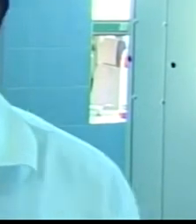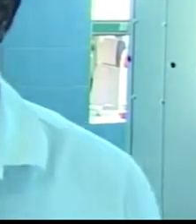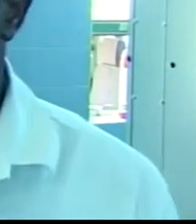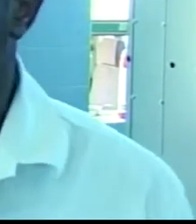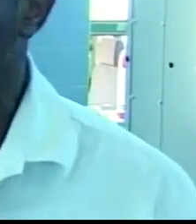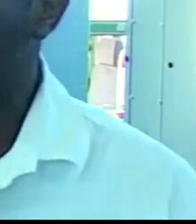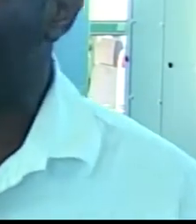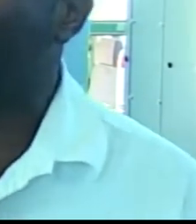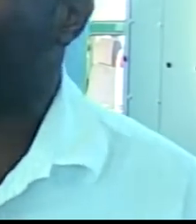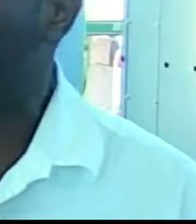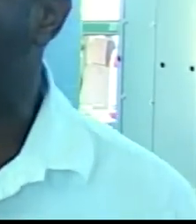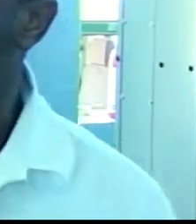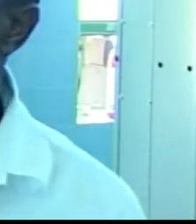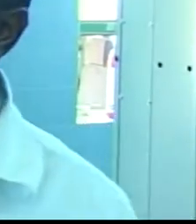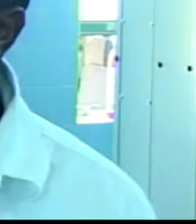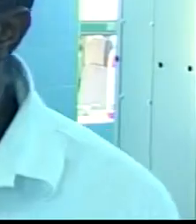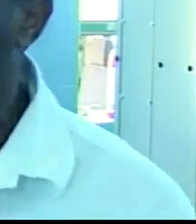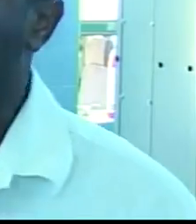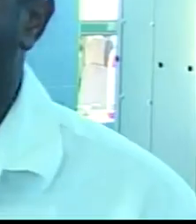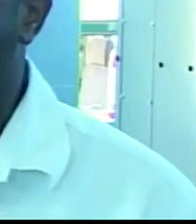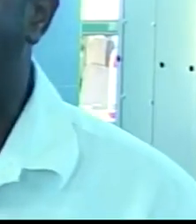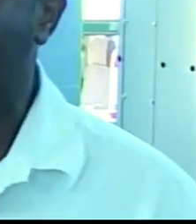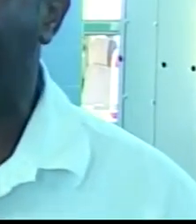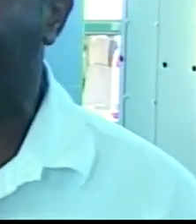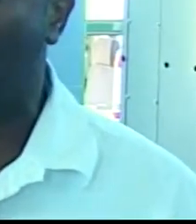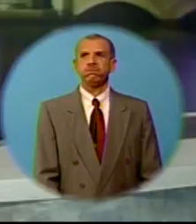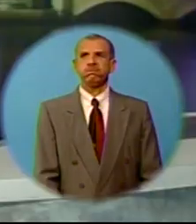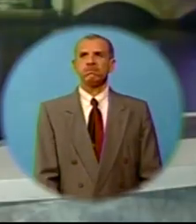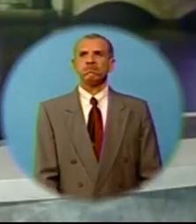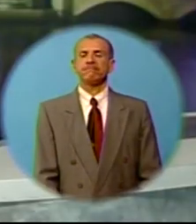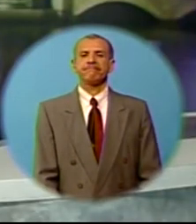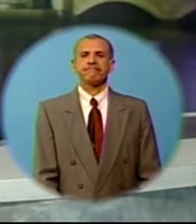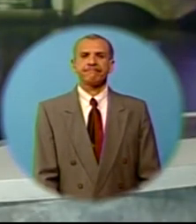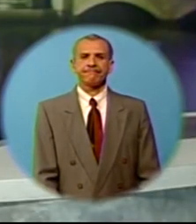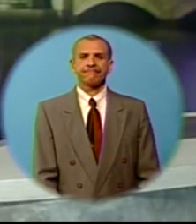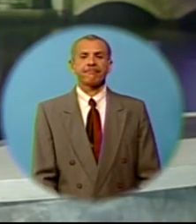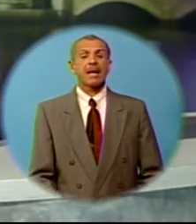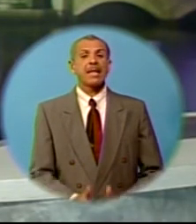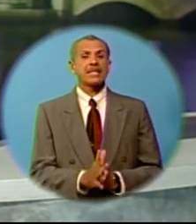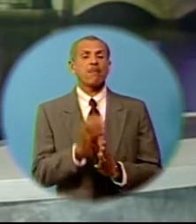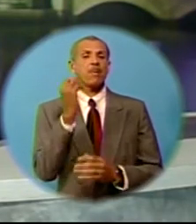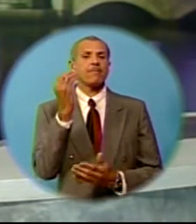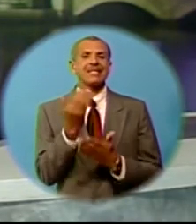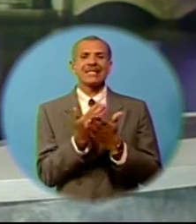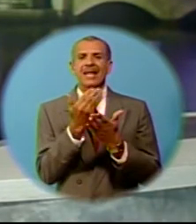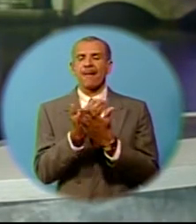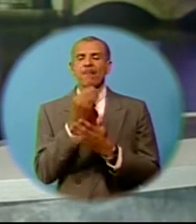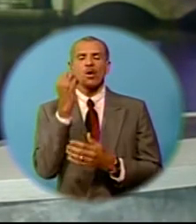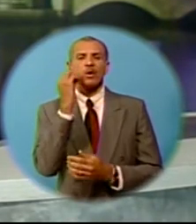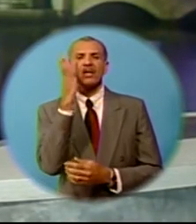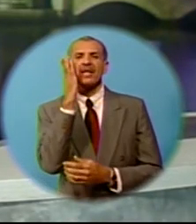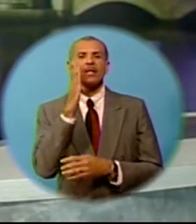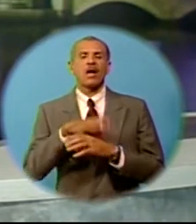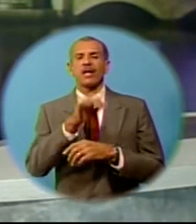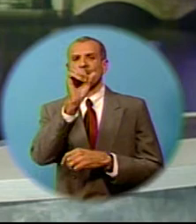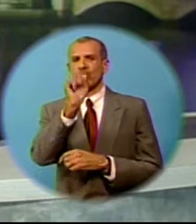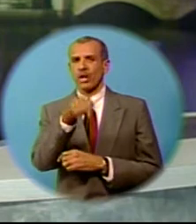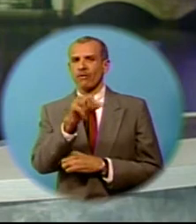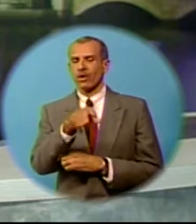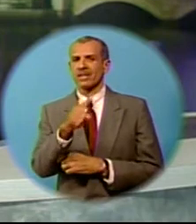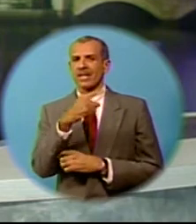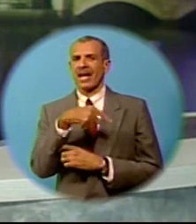of controls that is happening throughout the entire island. Some hotels on the south coast have indeed